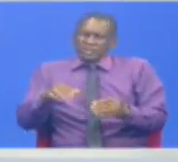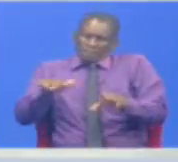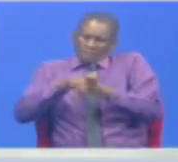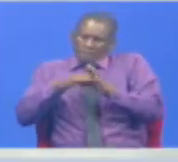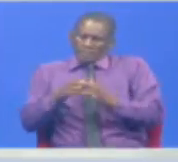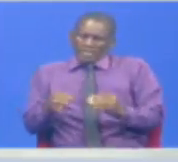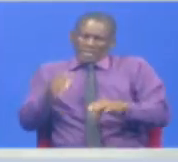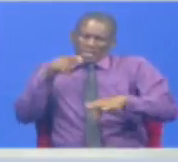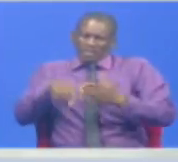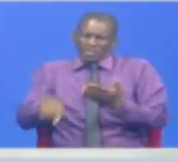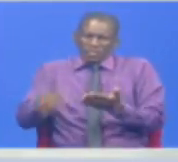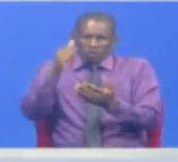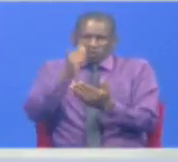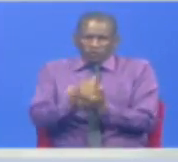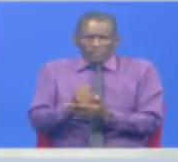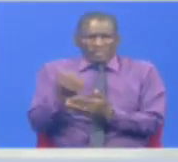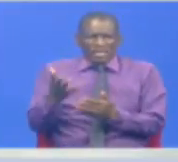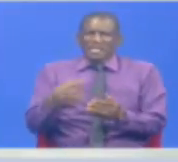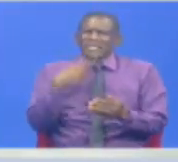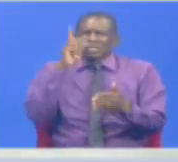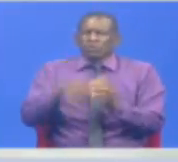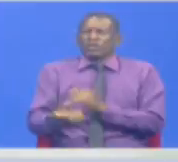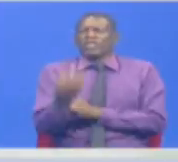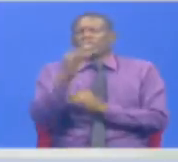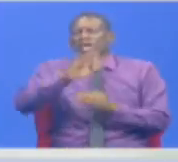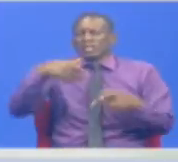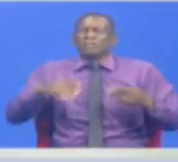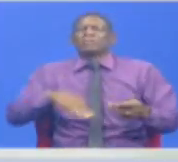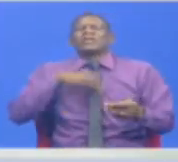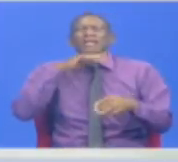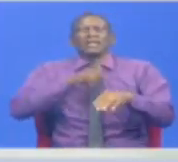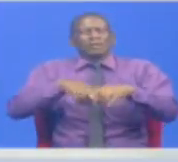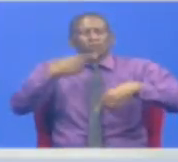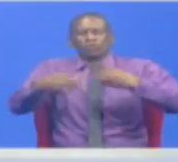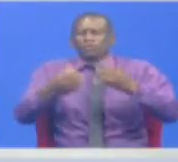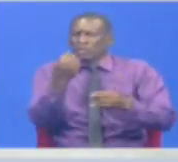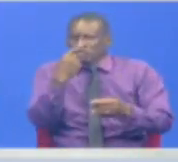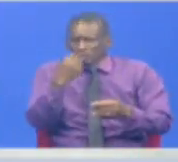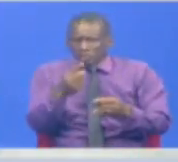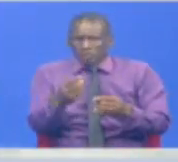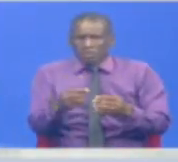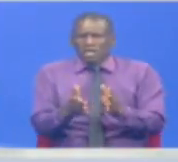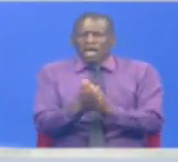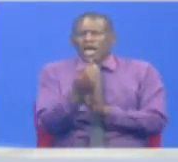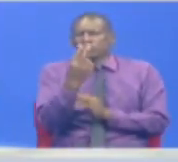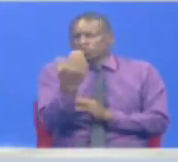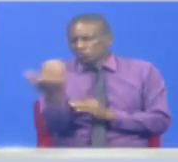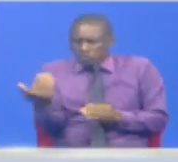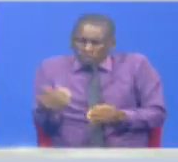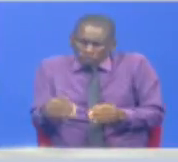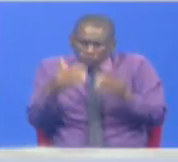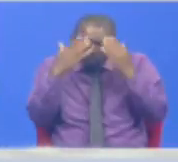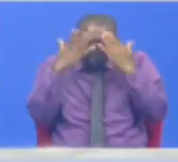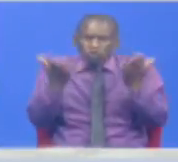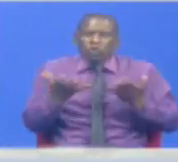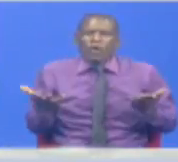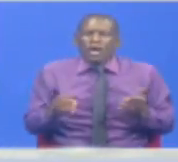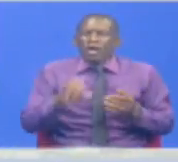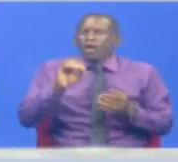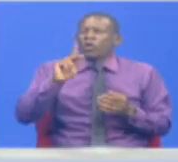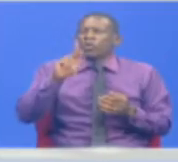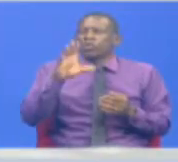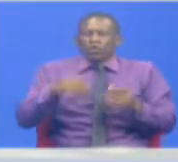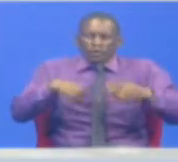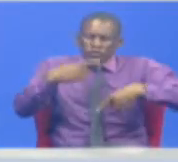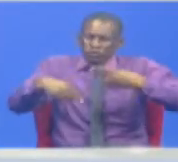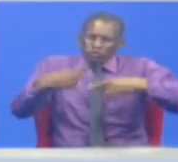journalists today that 3 more faithful died while receiving treatment, while 2 minors are still missing. Oko Okusa is keeping with that